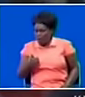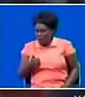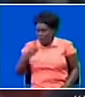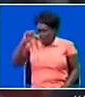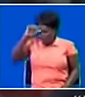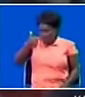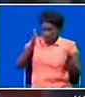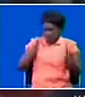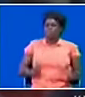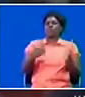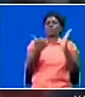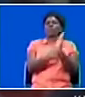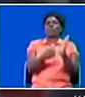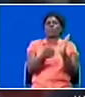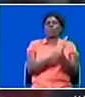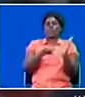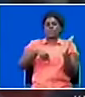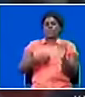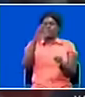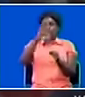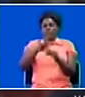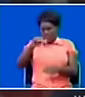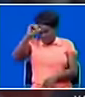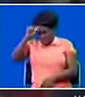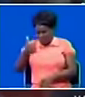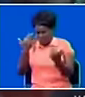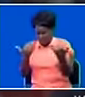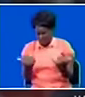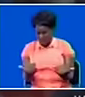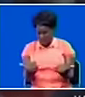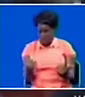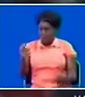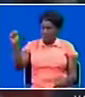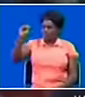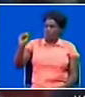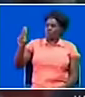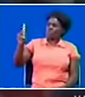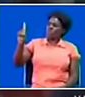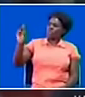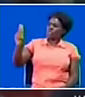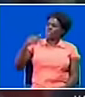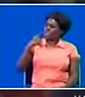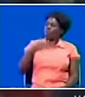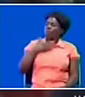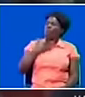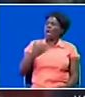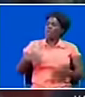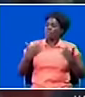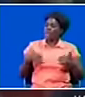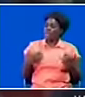mashakani. Hata sisi kura yetu tumerefuka. Na vile Sudi anasema atutaki mchezo, tutaweka agents kila